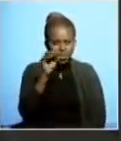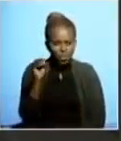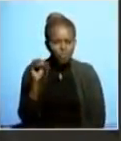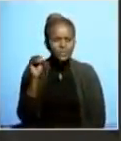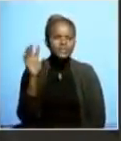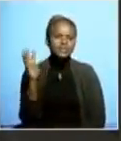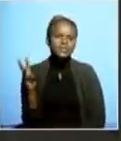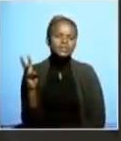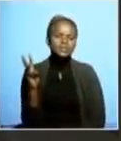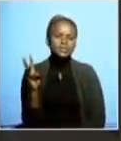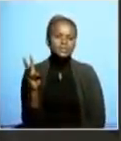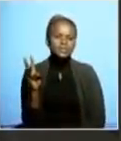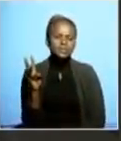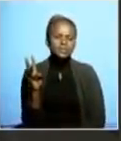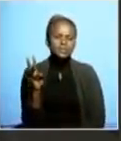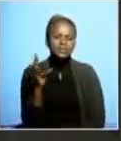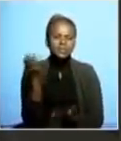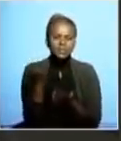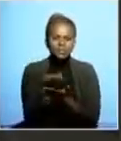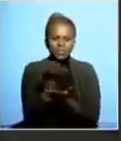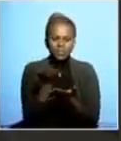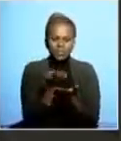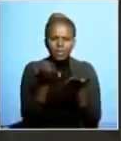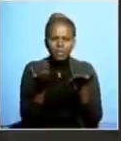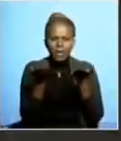2006, the economy was going up,